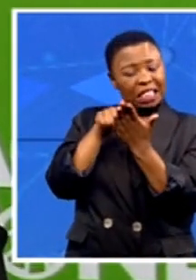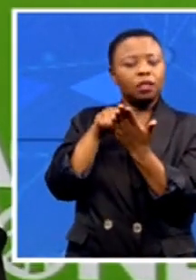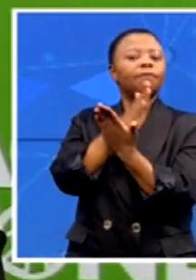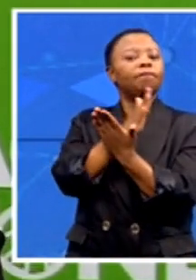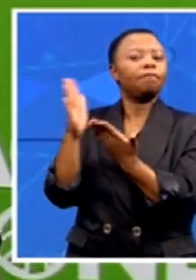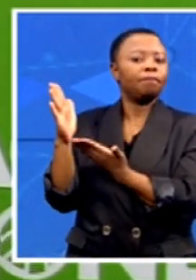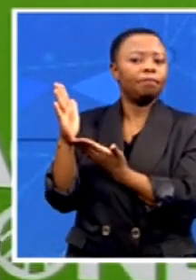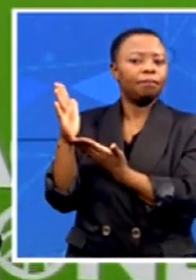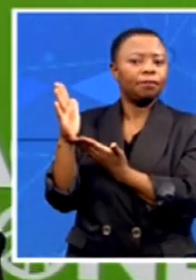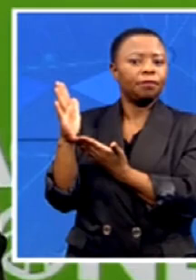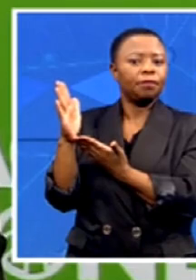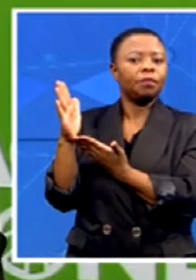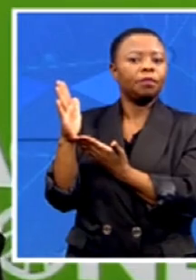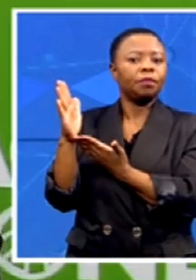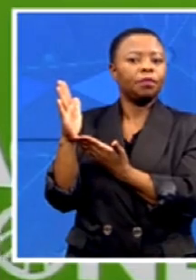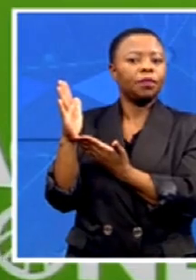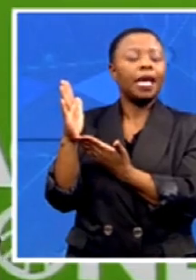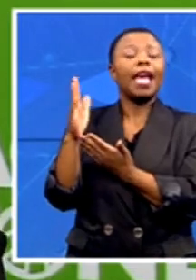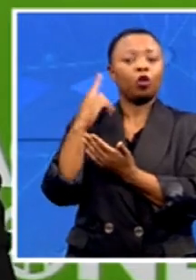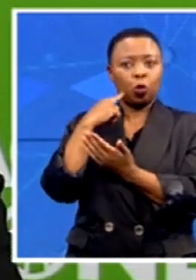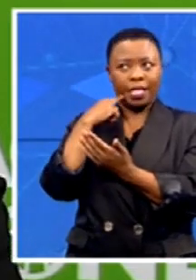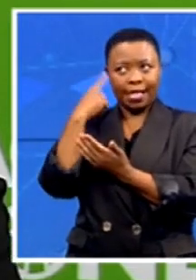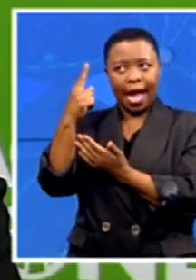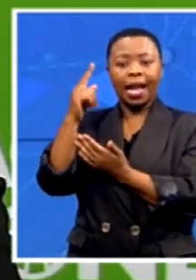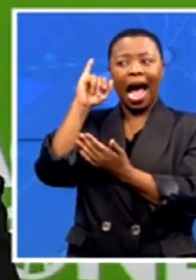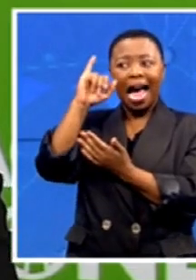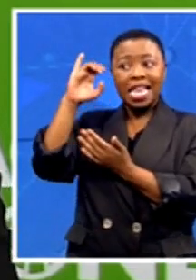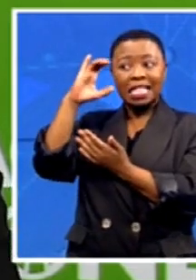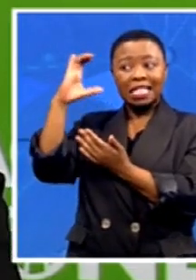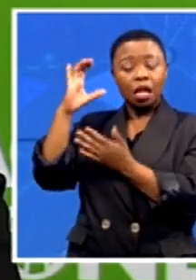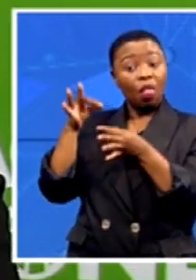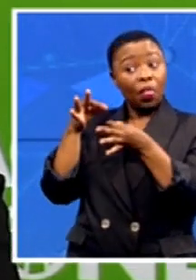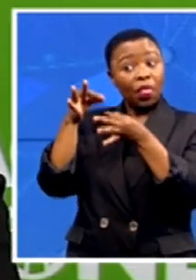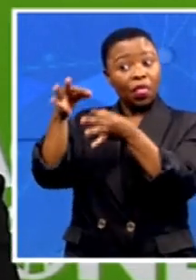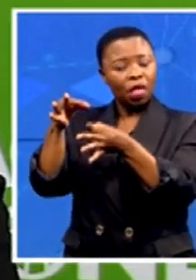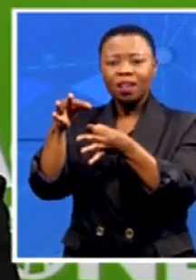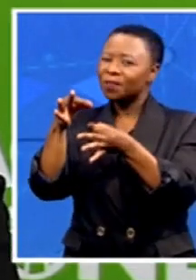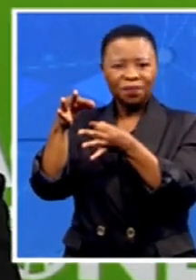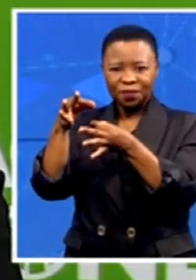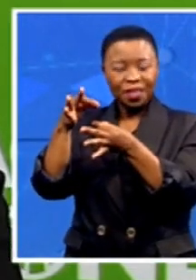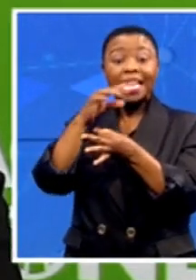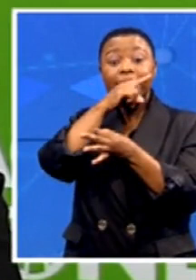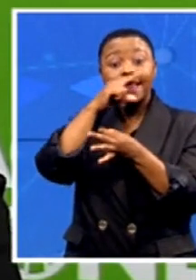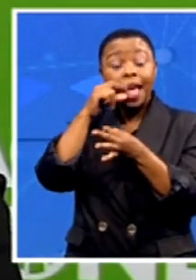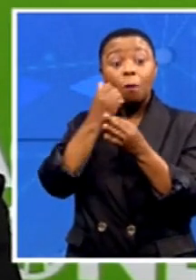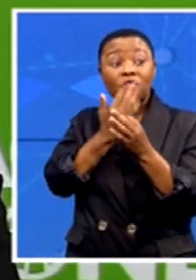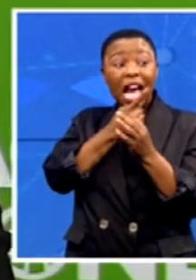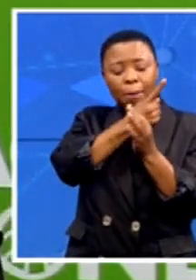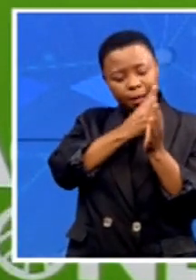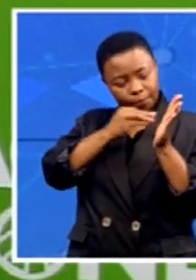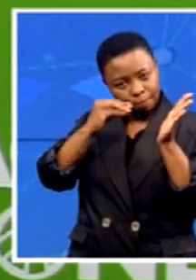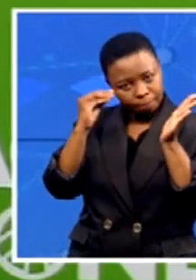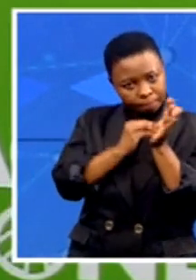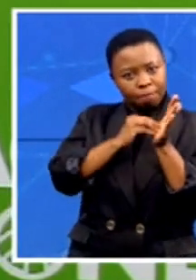the commission must, without delay, include the name of the applicant and destroy those ballots, those ballot papers that have been printed